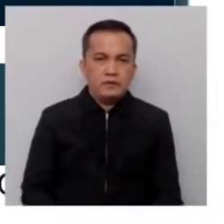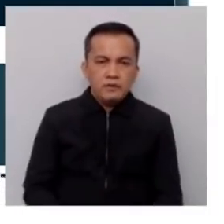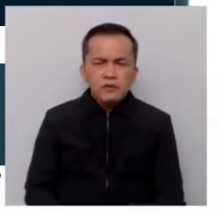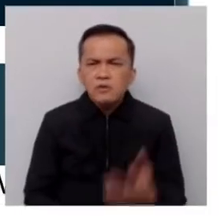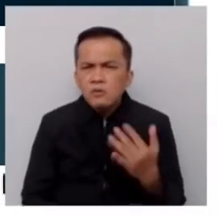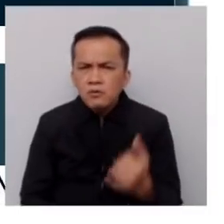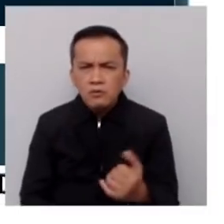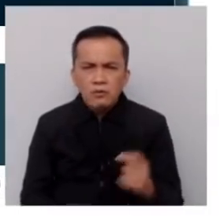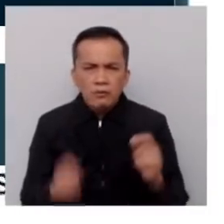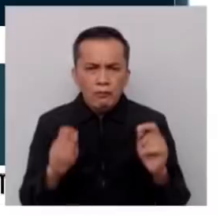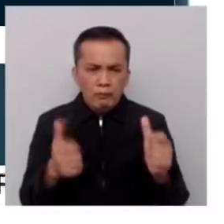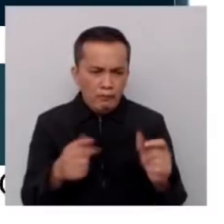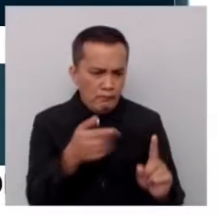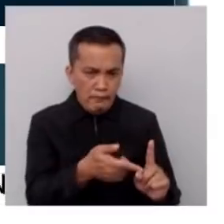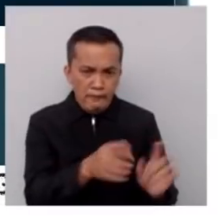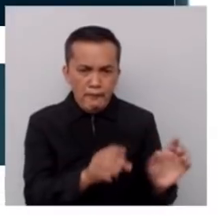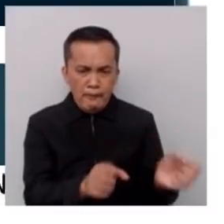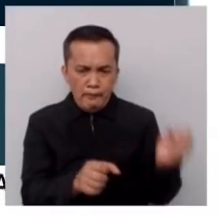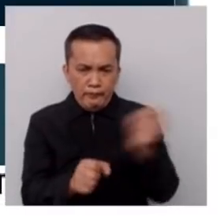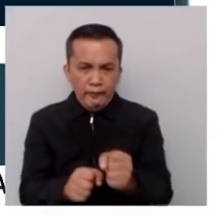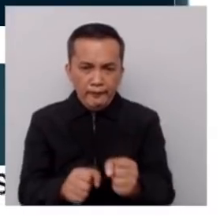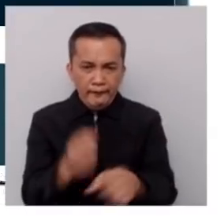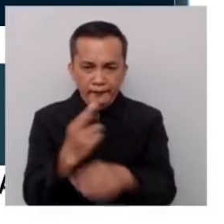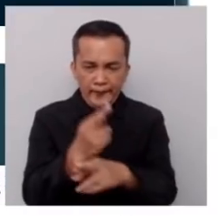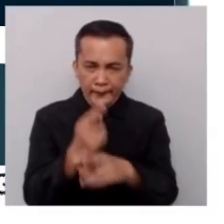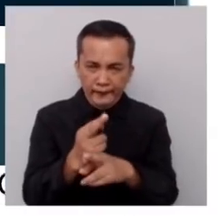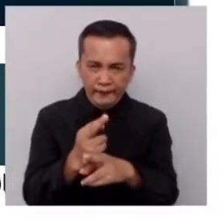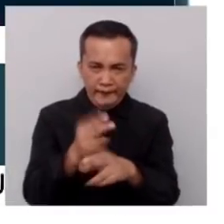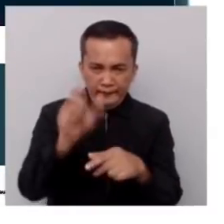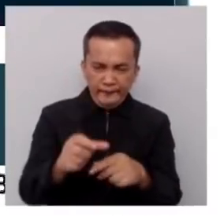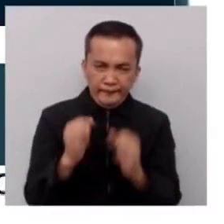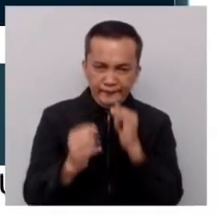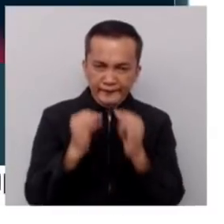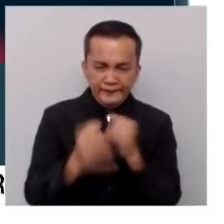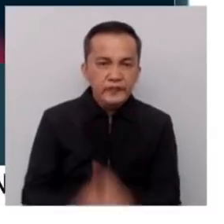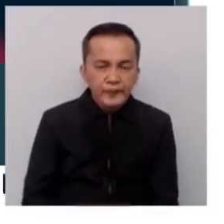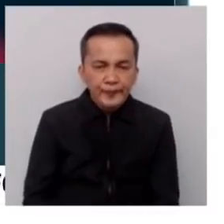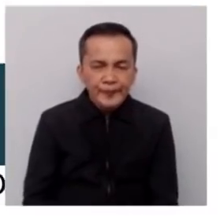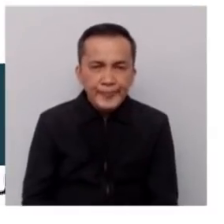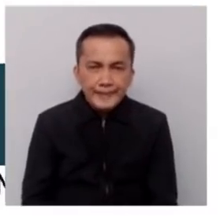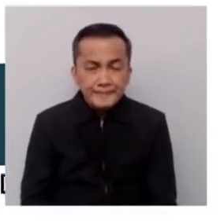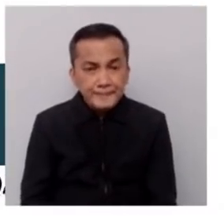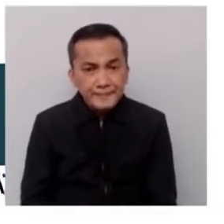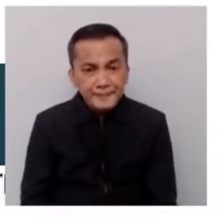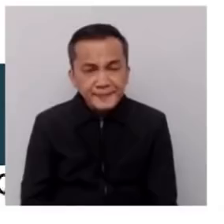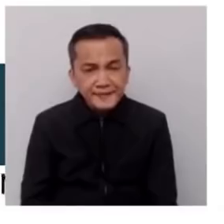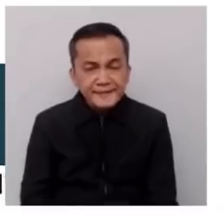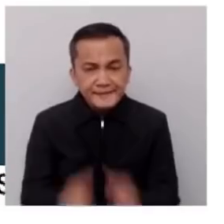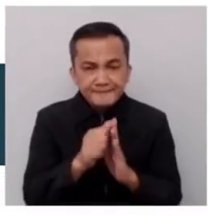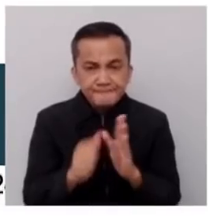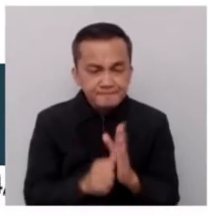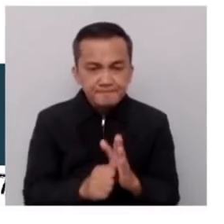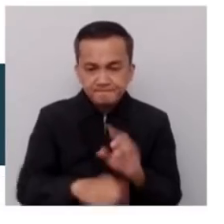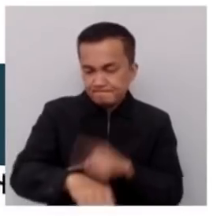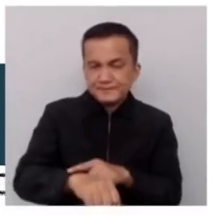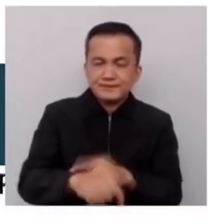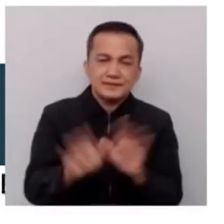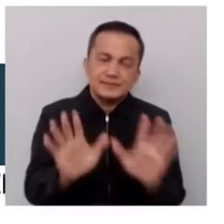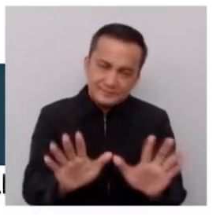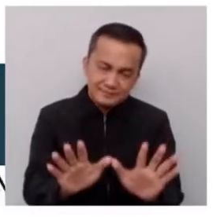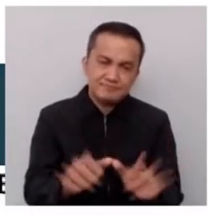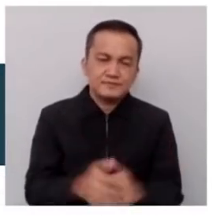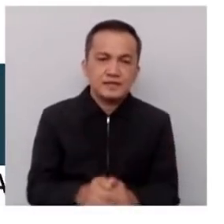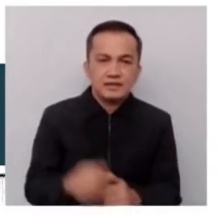all of a sudden he is being treated as a regular citizen? As you mentioned, and then, I'm sorry to cut you there, Attorney De Leon, because we're running out of time and we do have a couple of